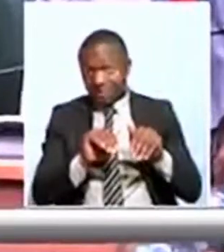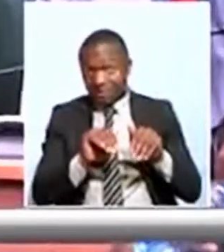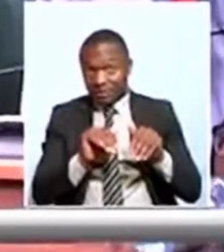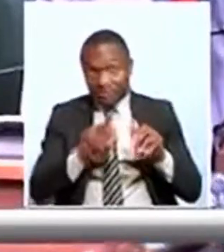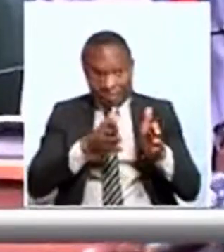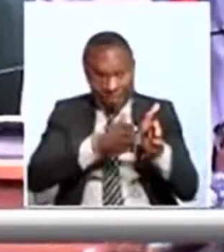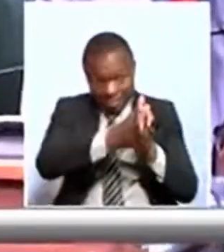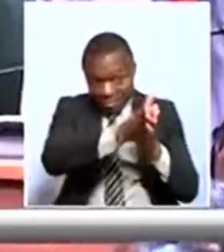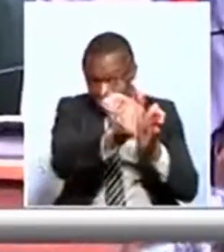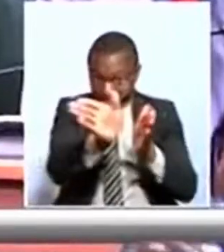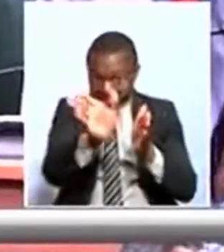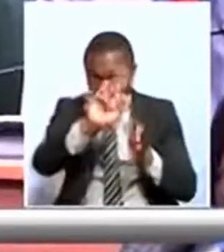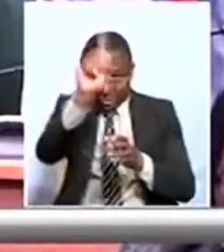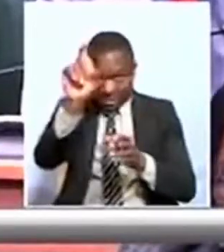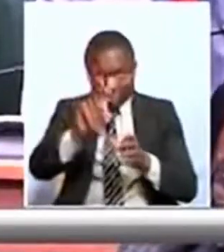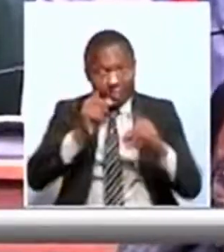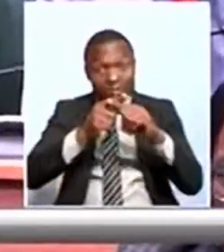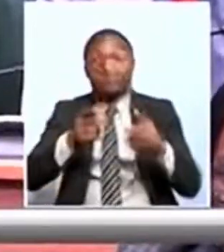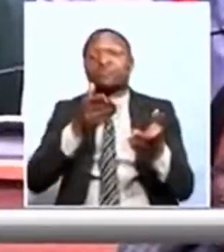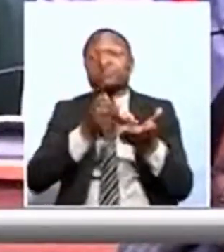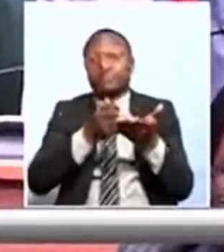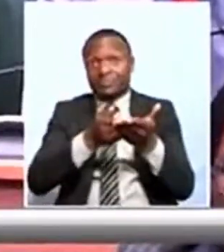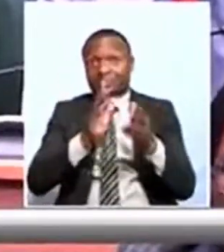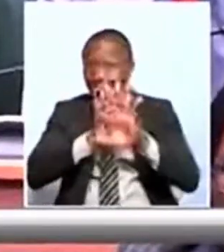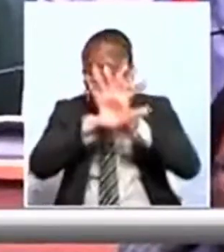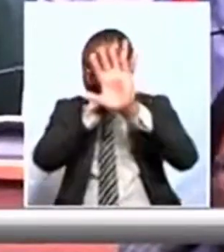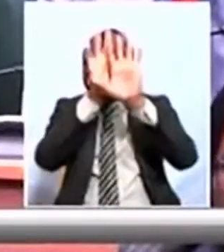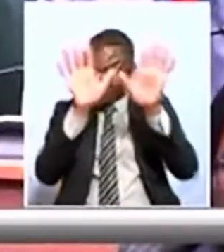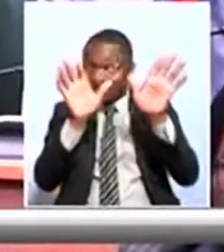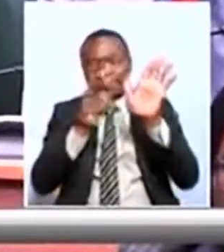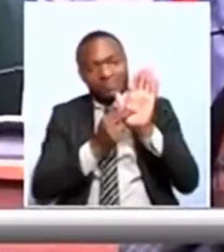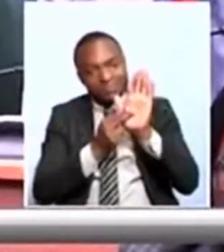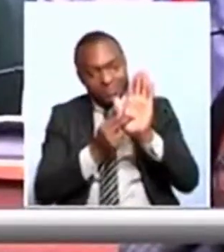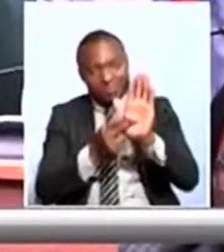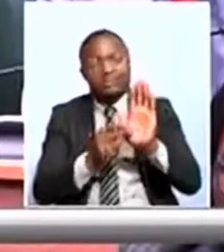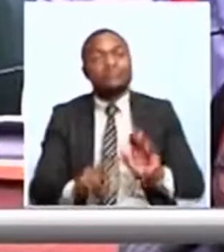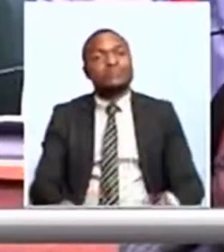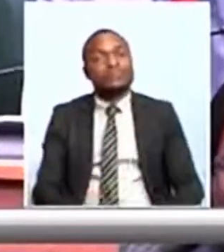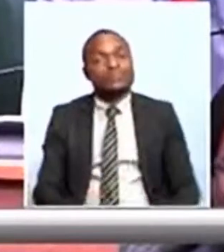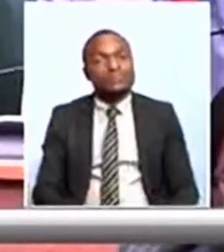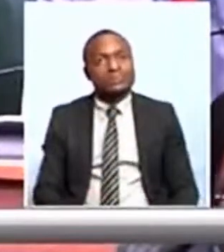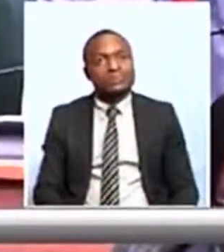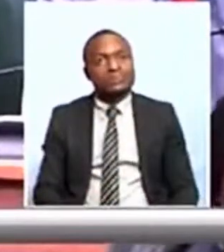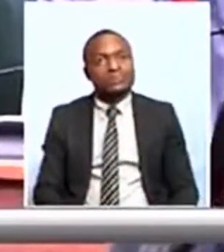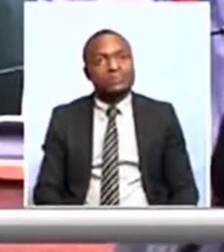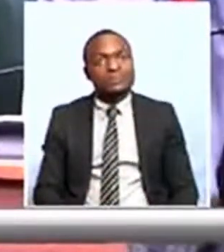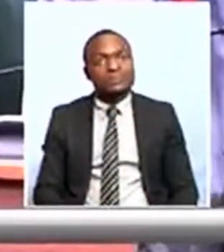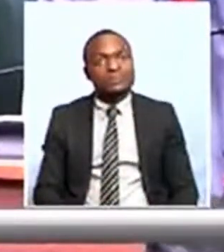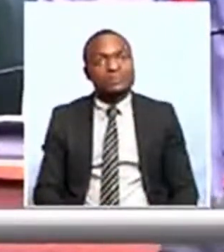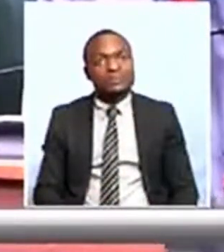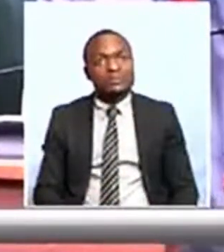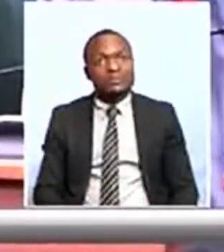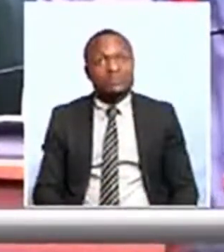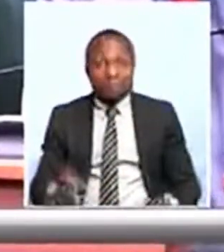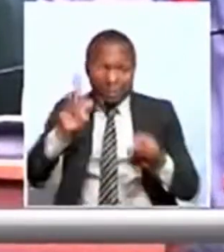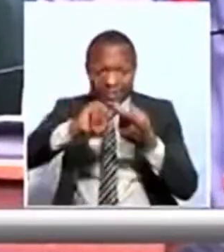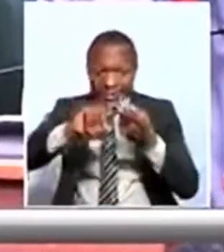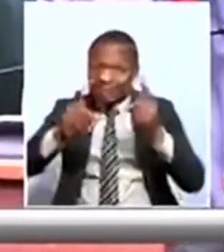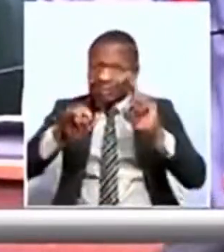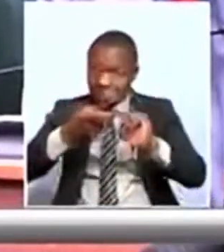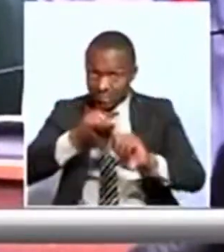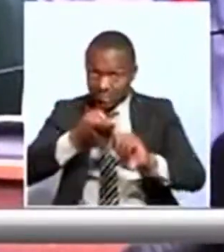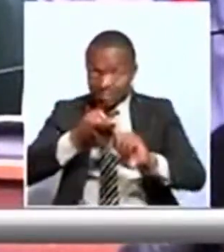question, but I think this is very clear and it confirms that when our colleagues have